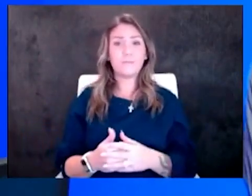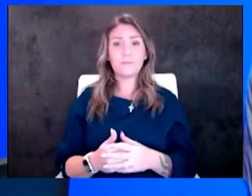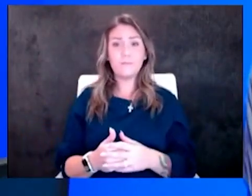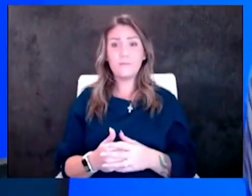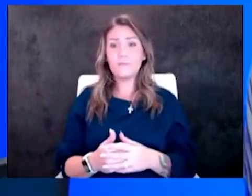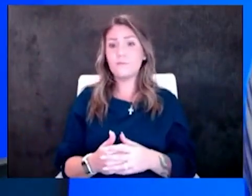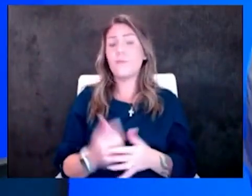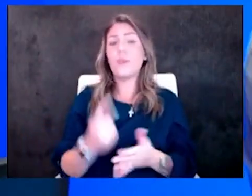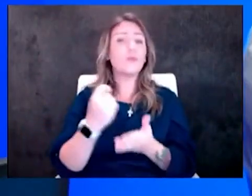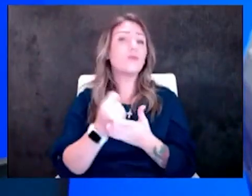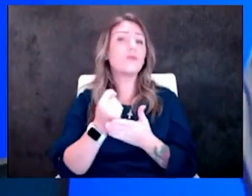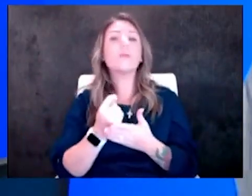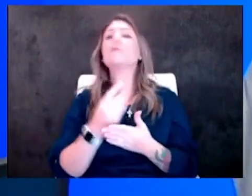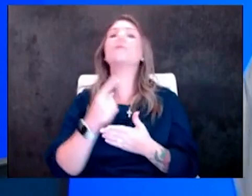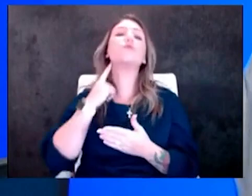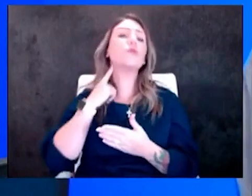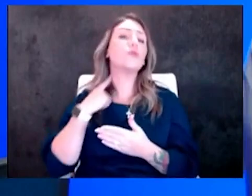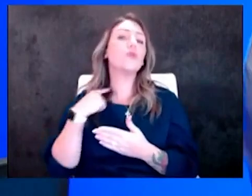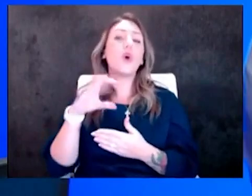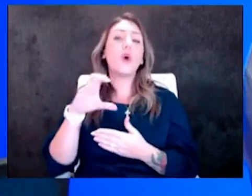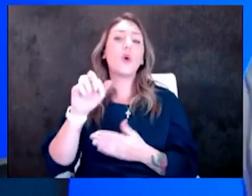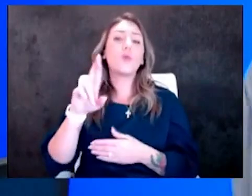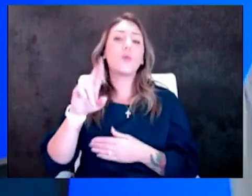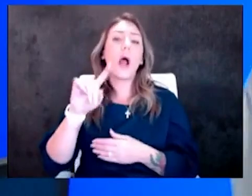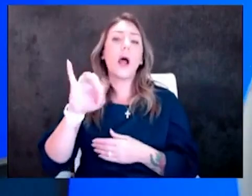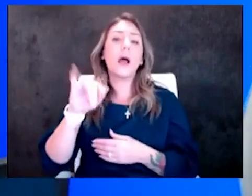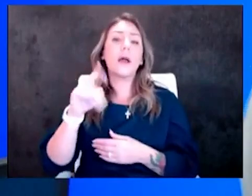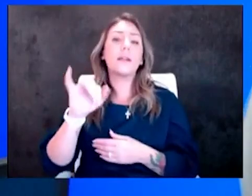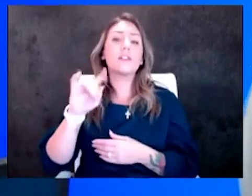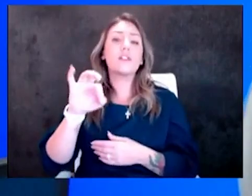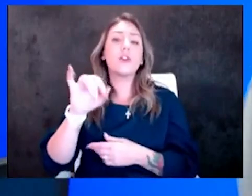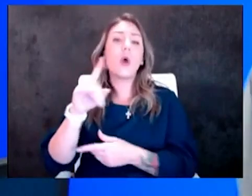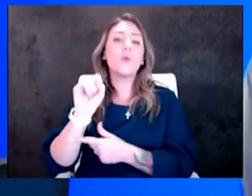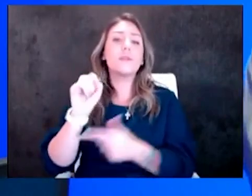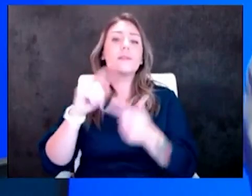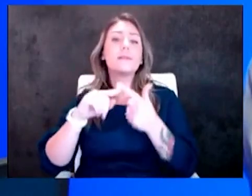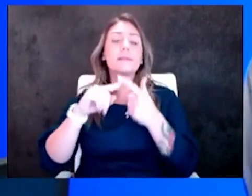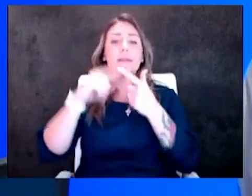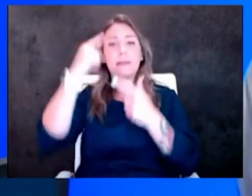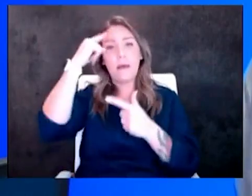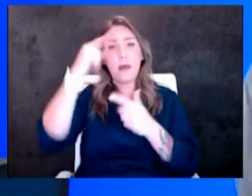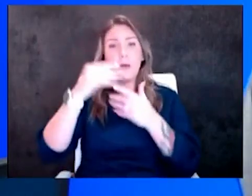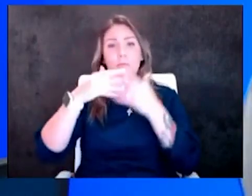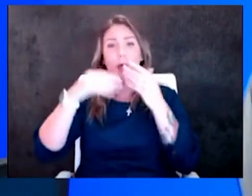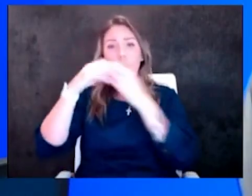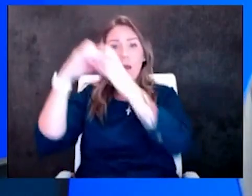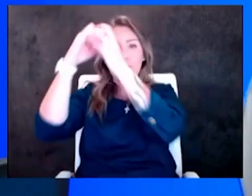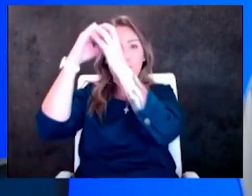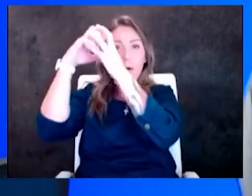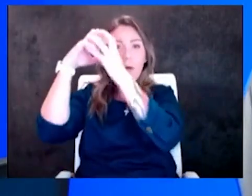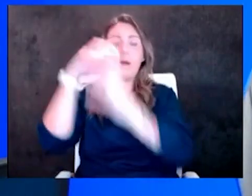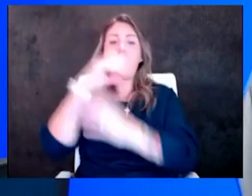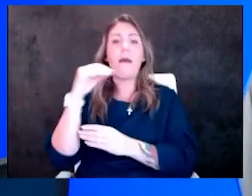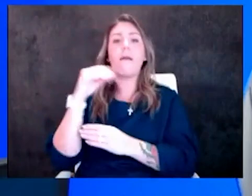carotid stenosis, aneurysms, vascular malformations of the brain. Those fell off a cliff